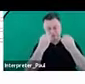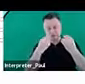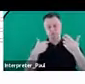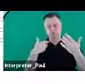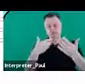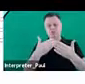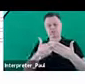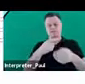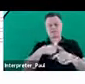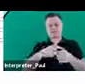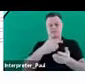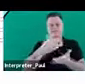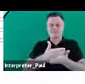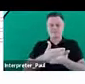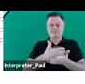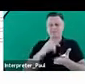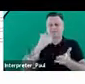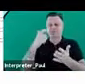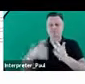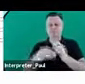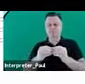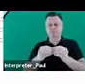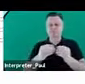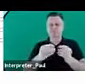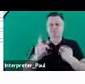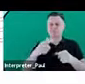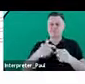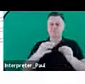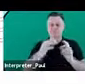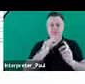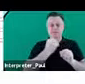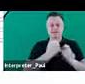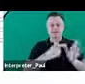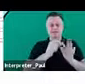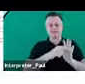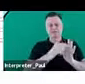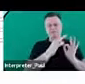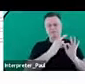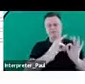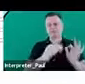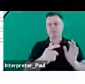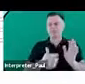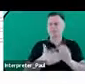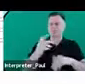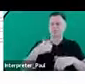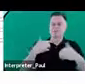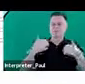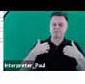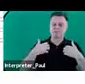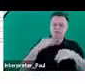time in hospital or just managing their disability or period of ill health. They may have lower academics